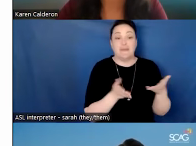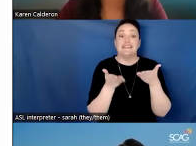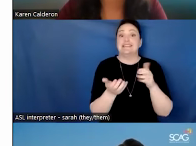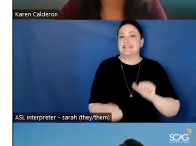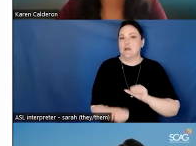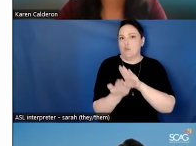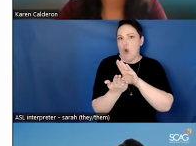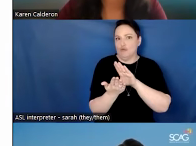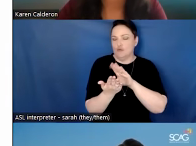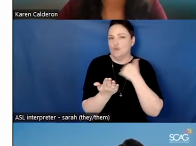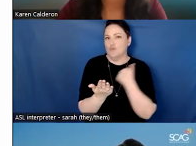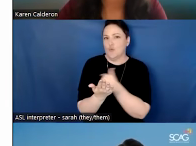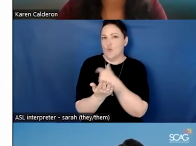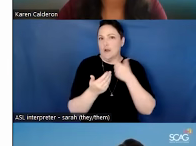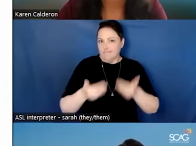for now.